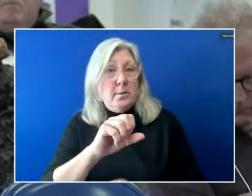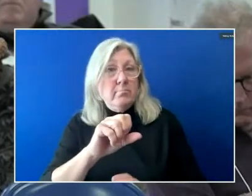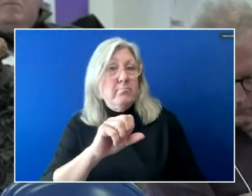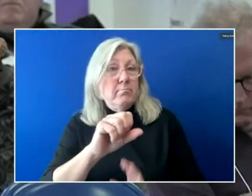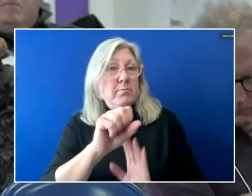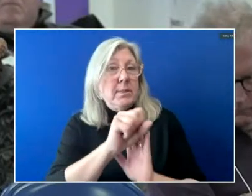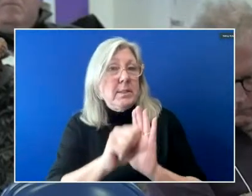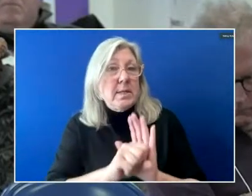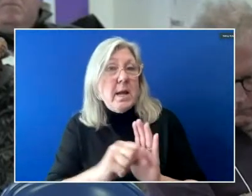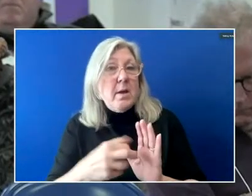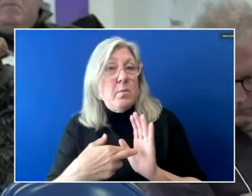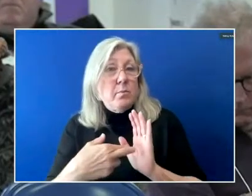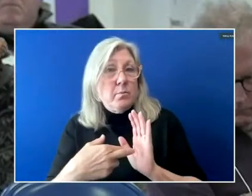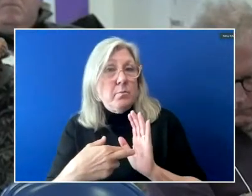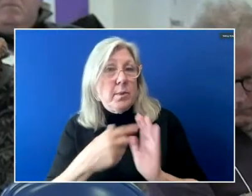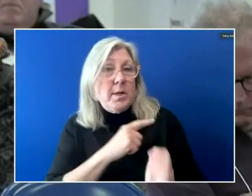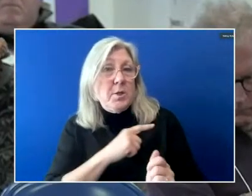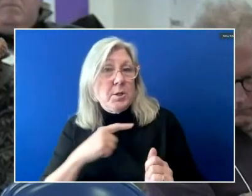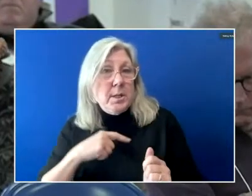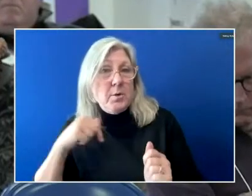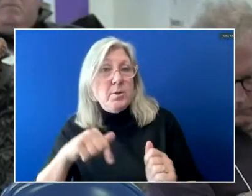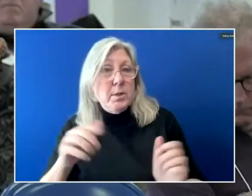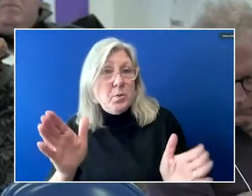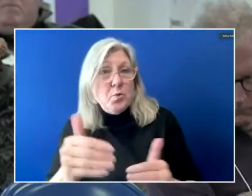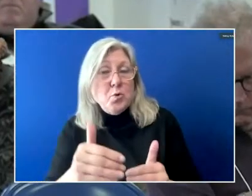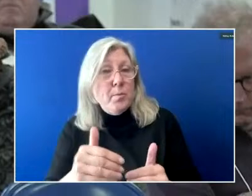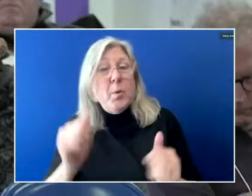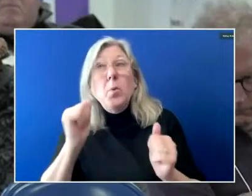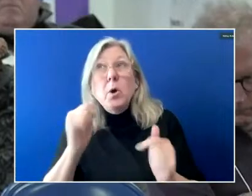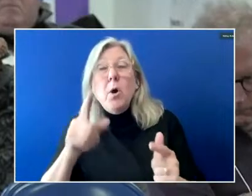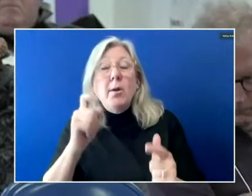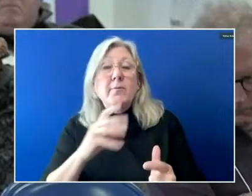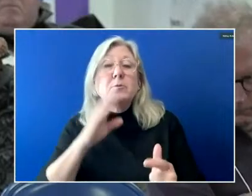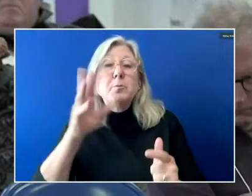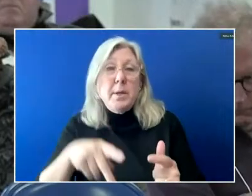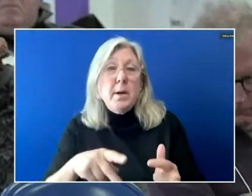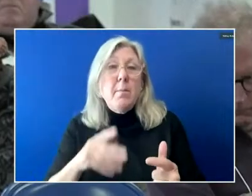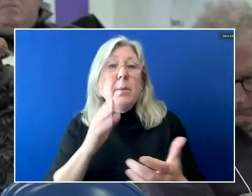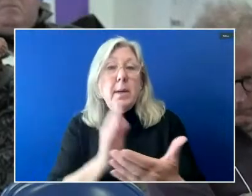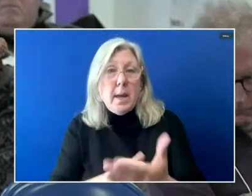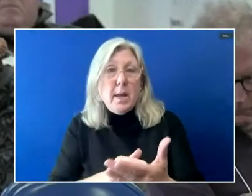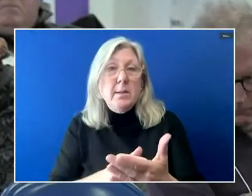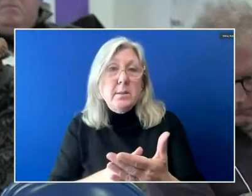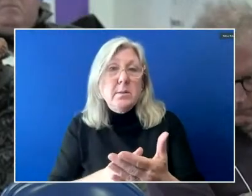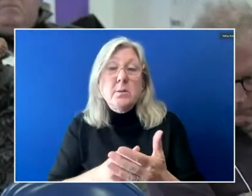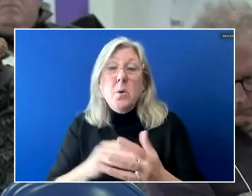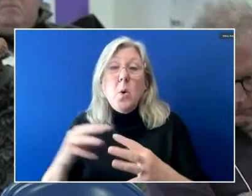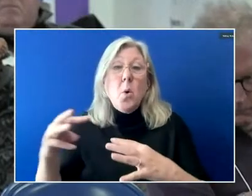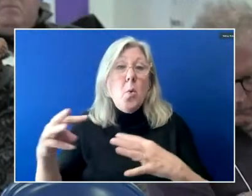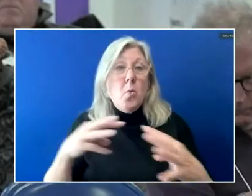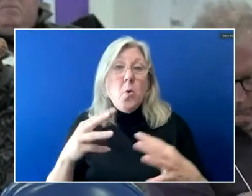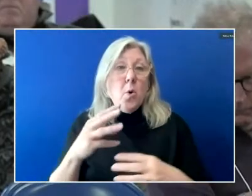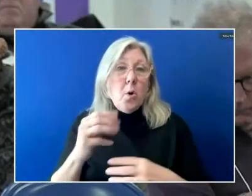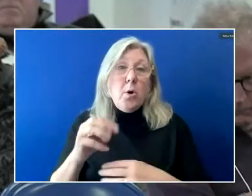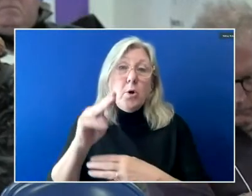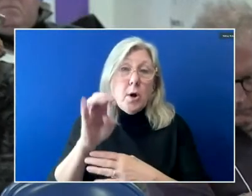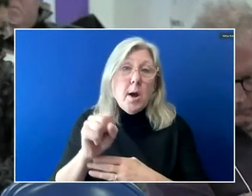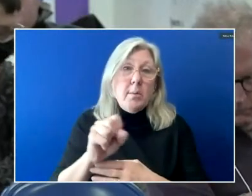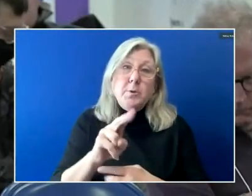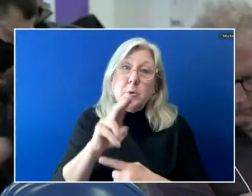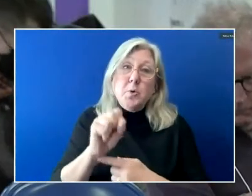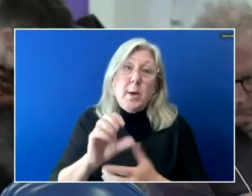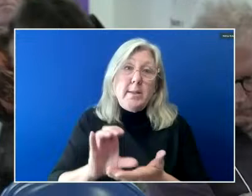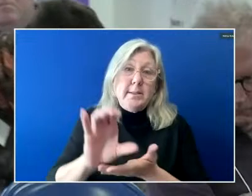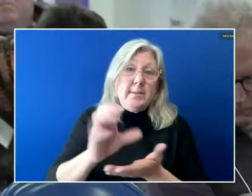obligation to speak up in the face of war crimes that the US is funding representative ballant has rightly called for a